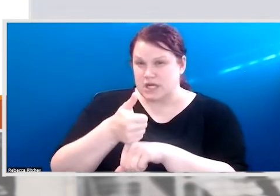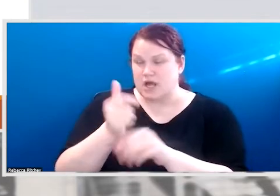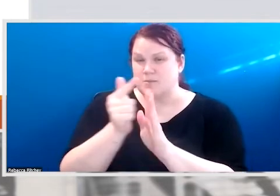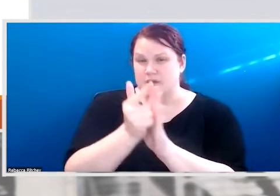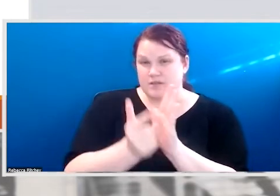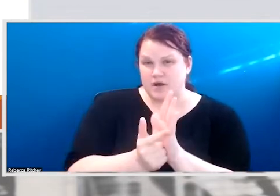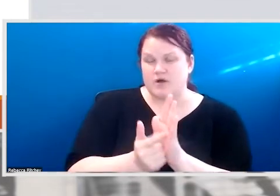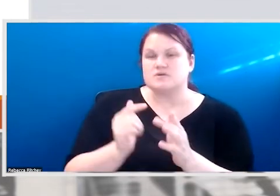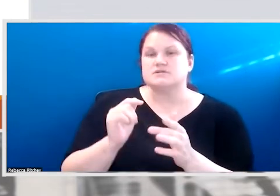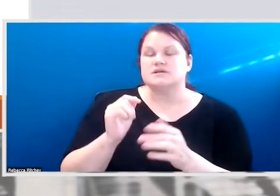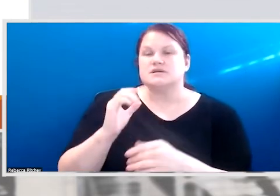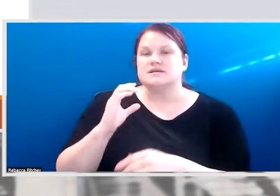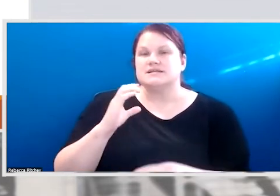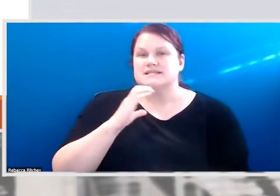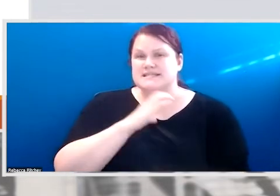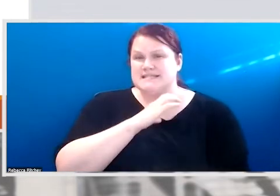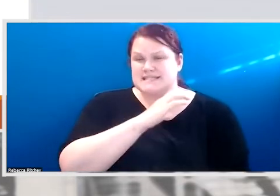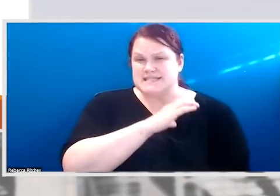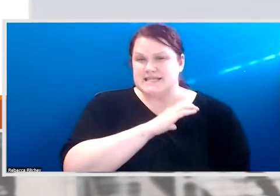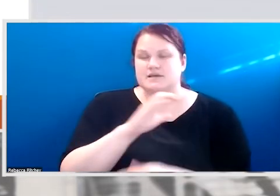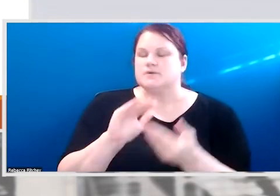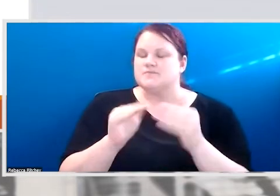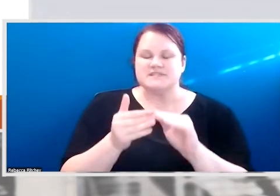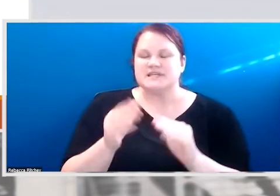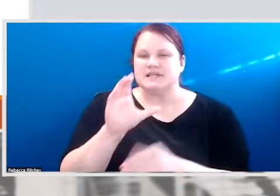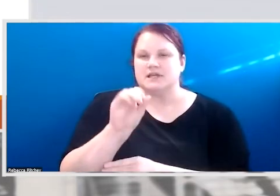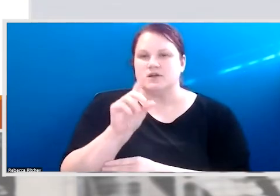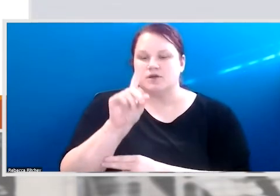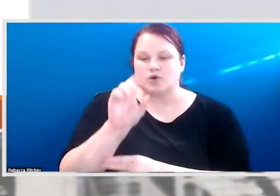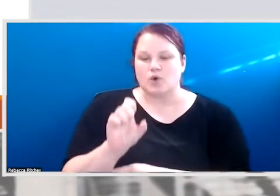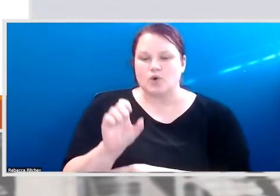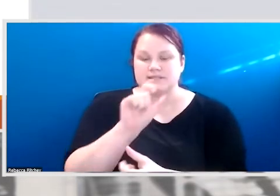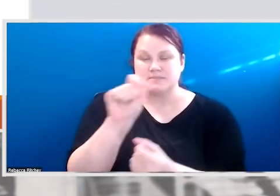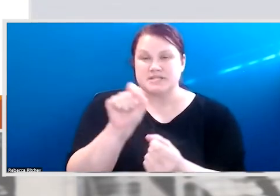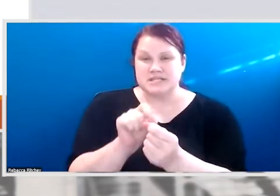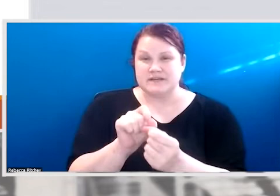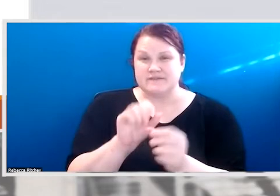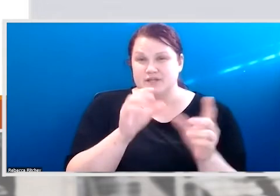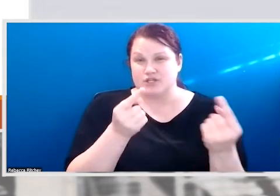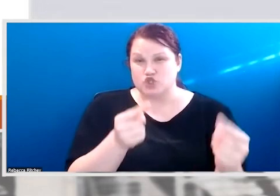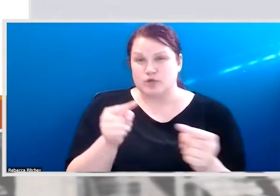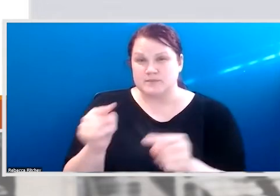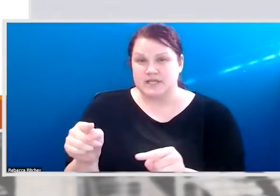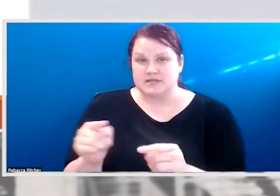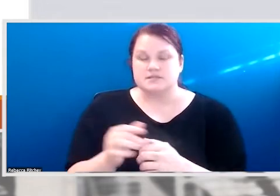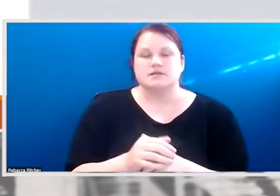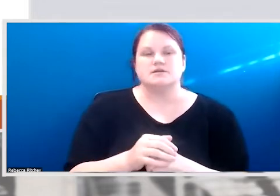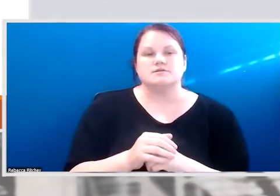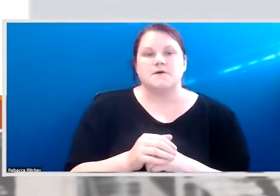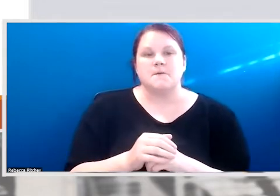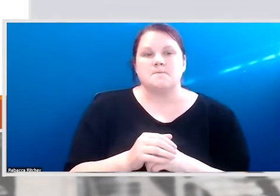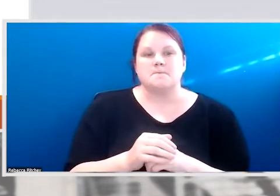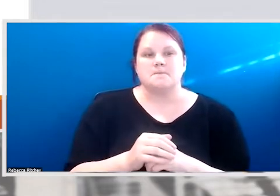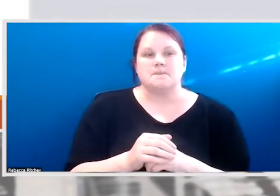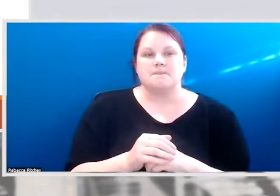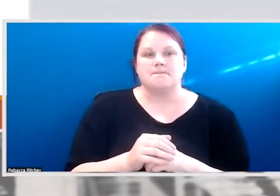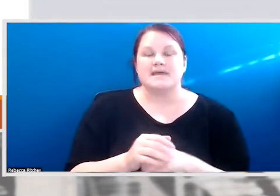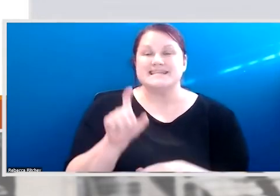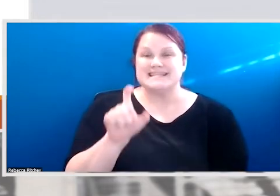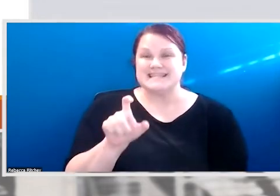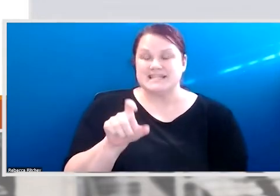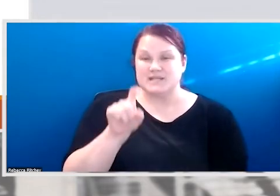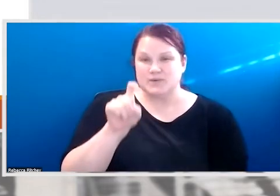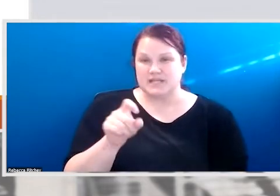and city code that allow that only in certain specific circumstances. And so we, by necessity, have to be